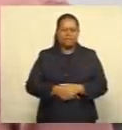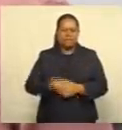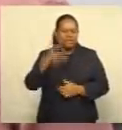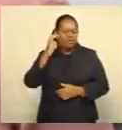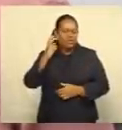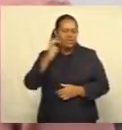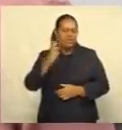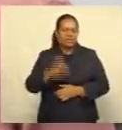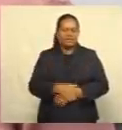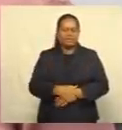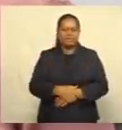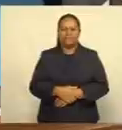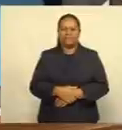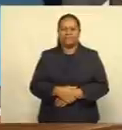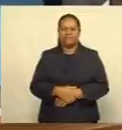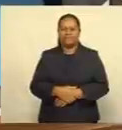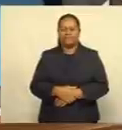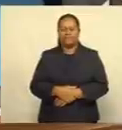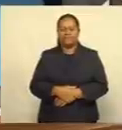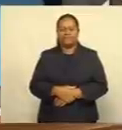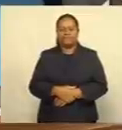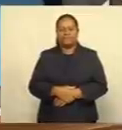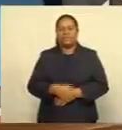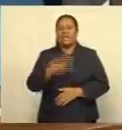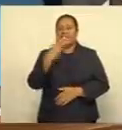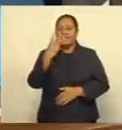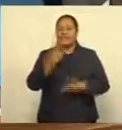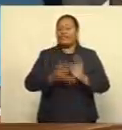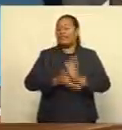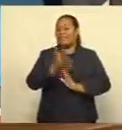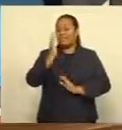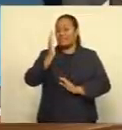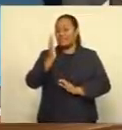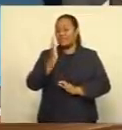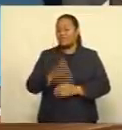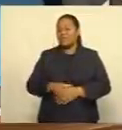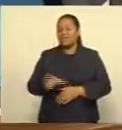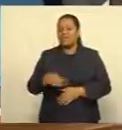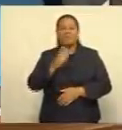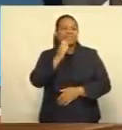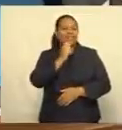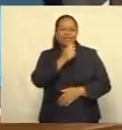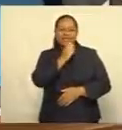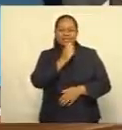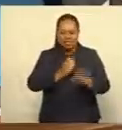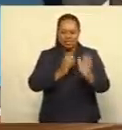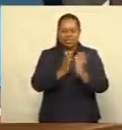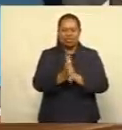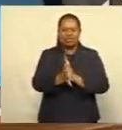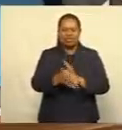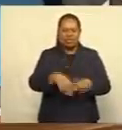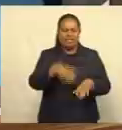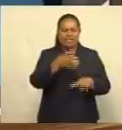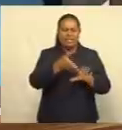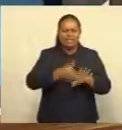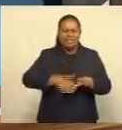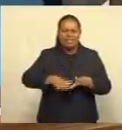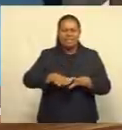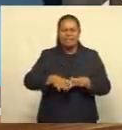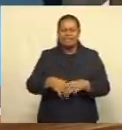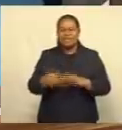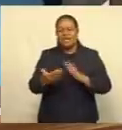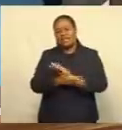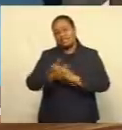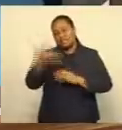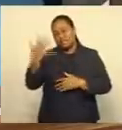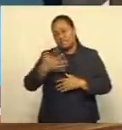Rakautonga, FBC Sports. 3 secondary school students from Taviuni have marched into camp with the extended Fiji Under-15 squad